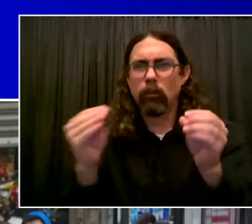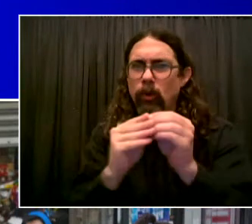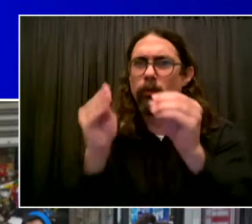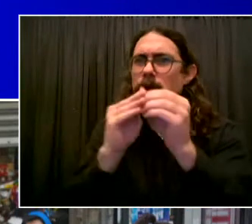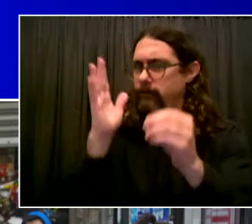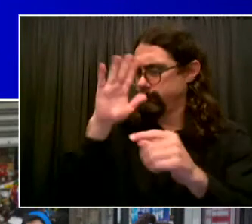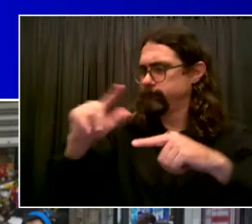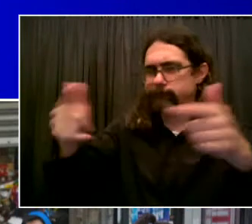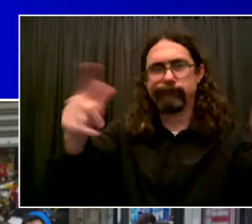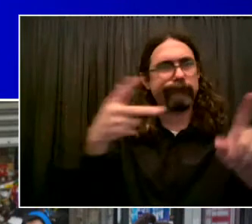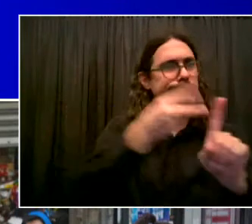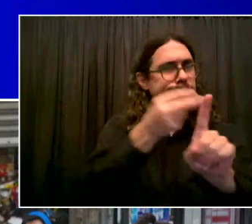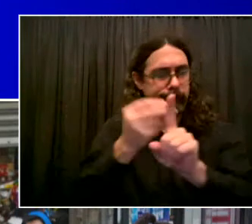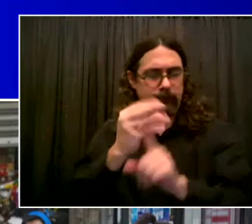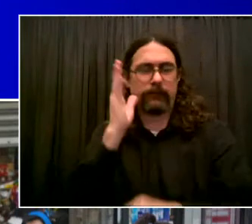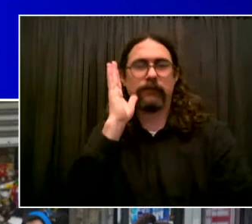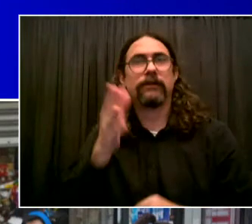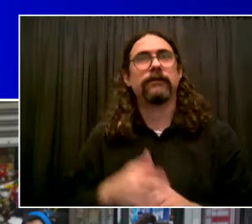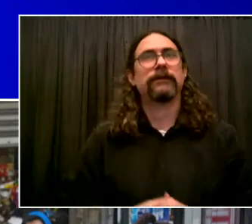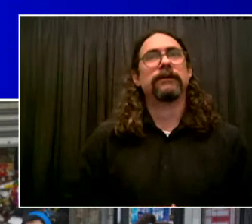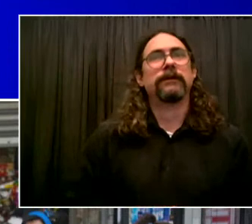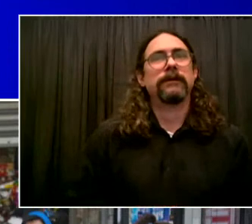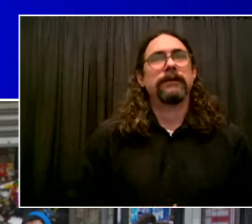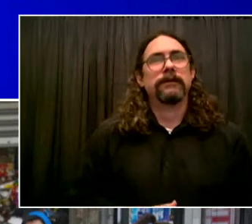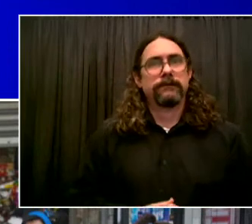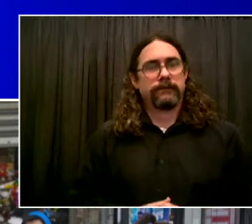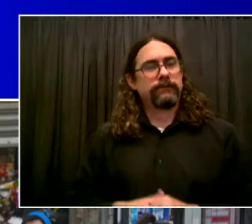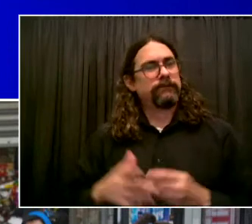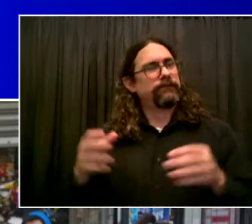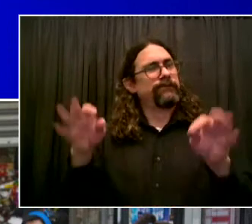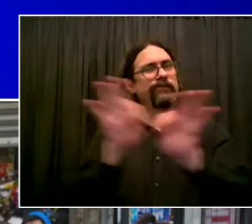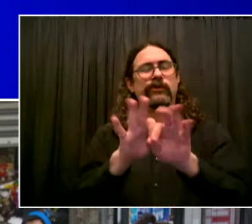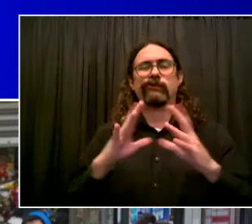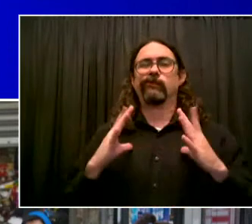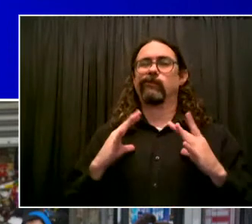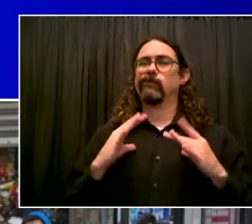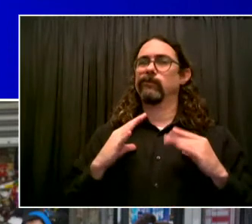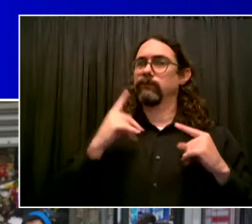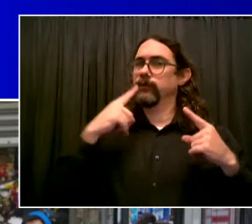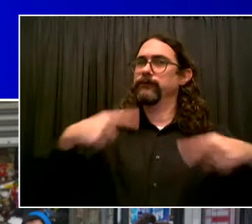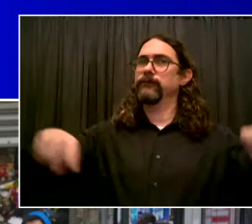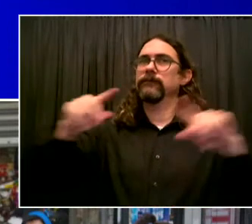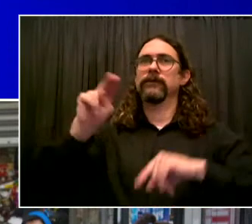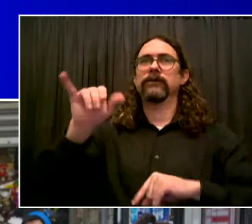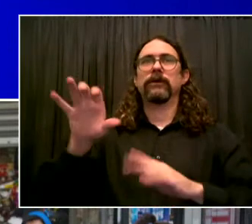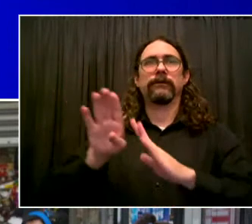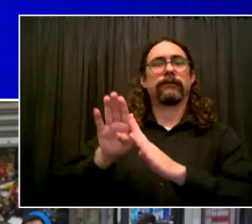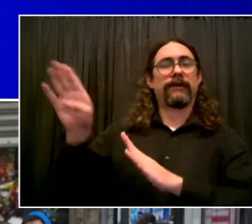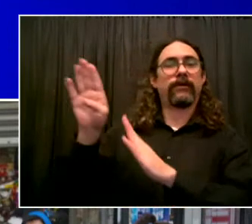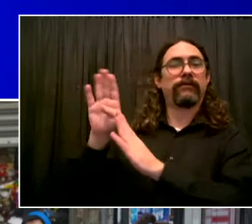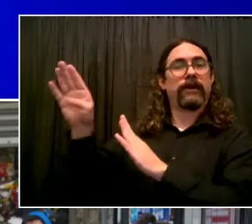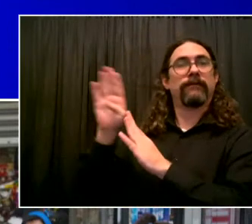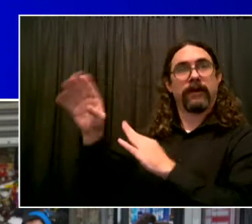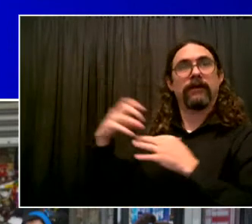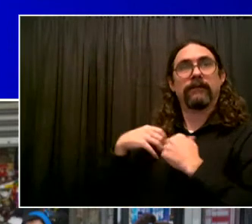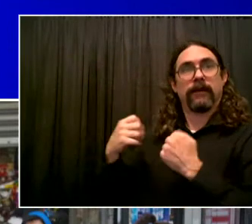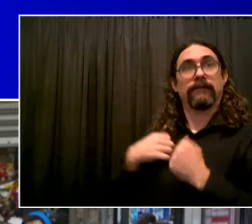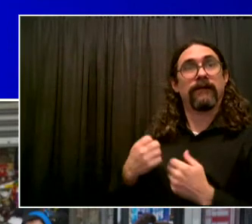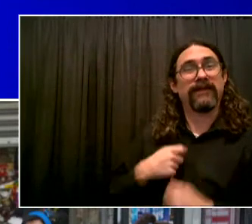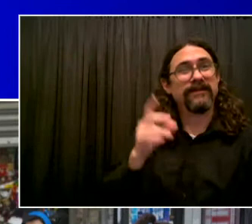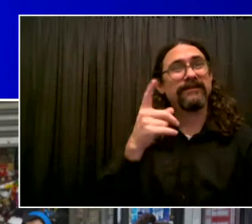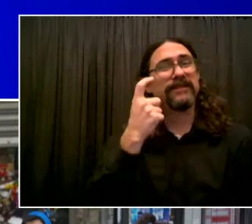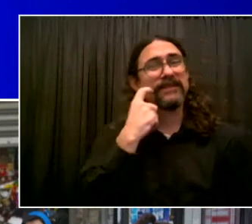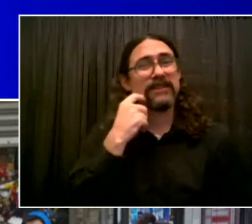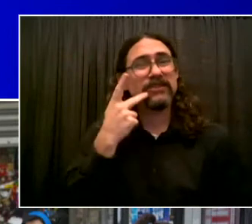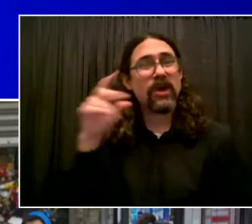In the meantime, clear contingency plans have been in place, but as you can see from the numbers vaccinated, different reality than some feared.